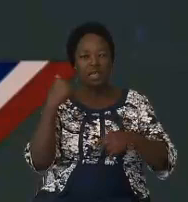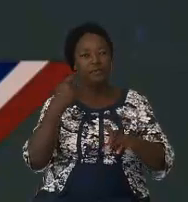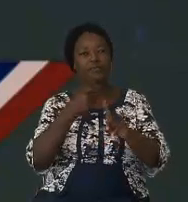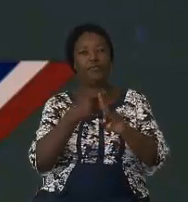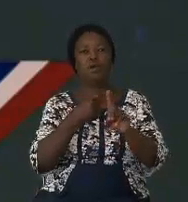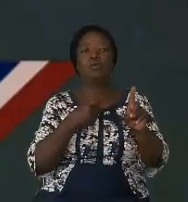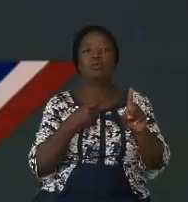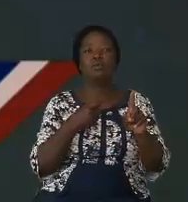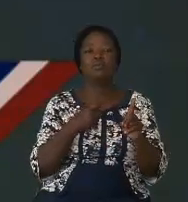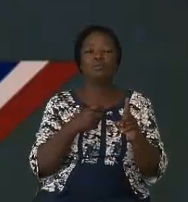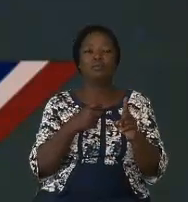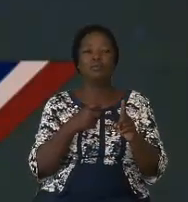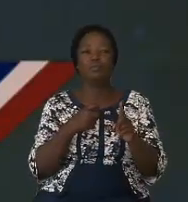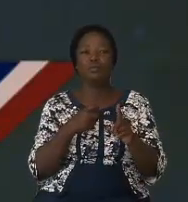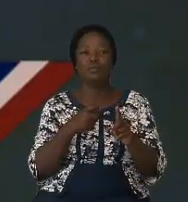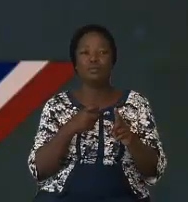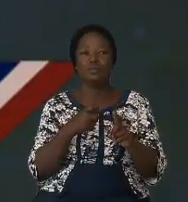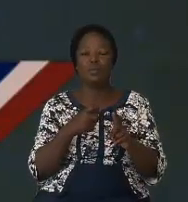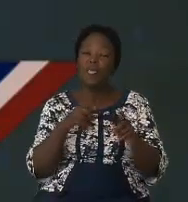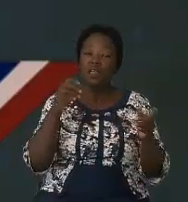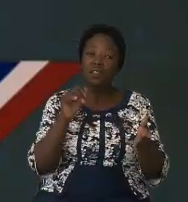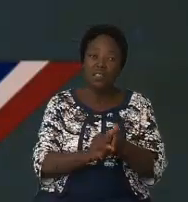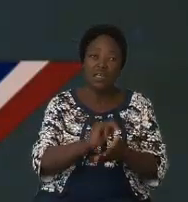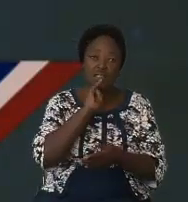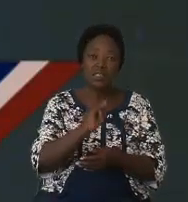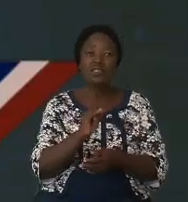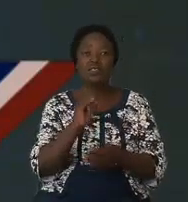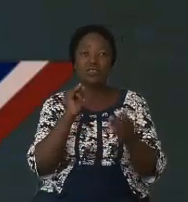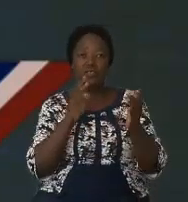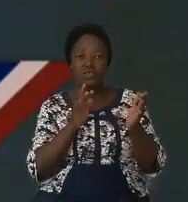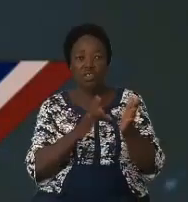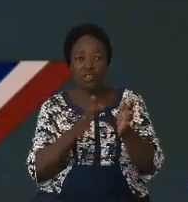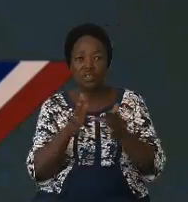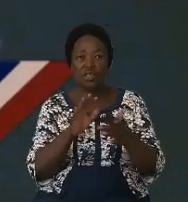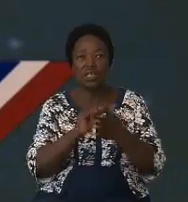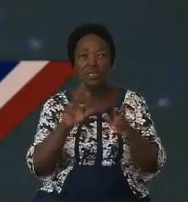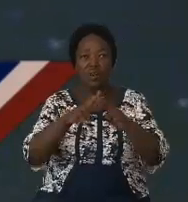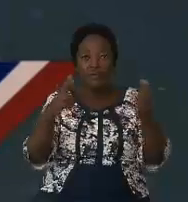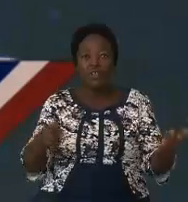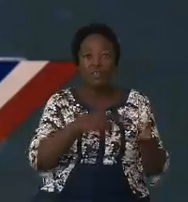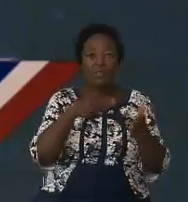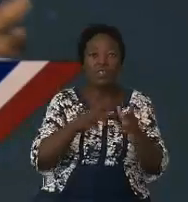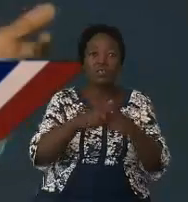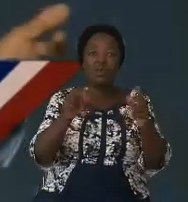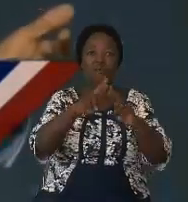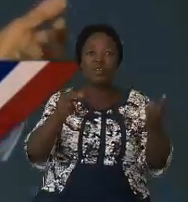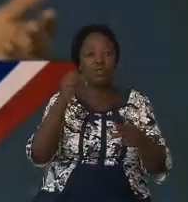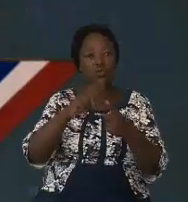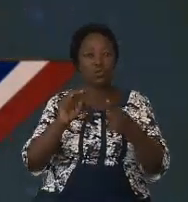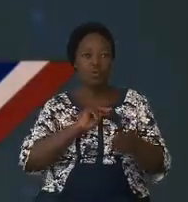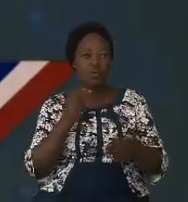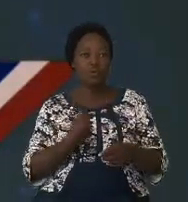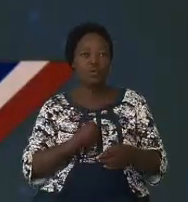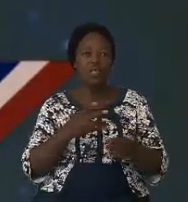house whence I came out. That's the Jesus that revealed this